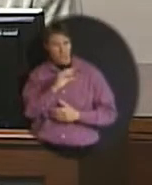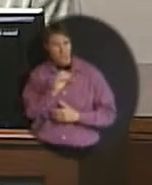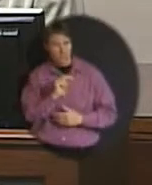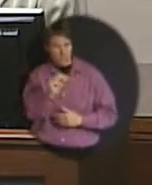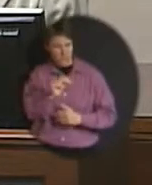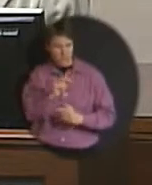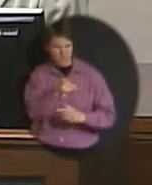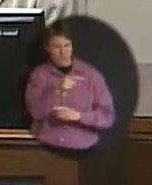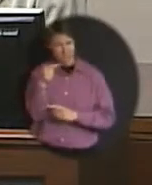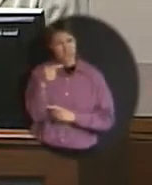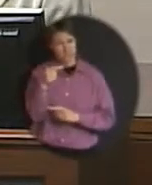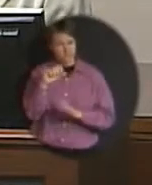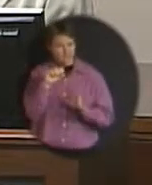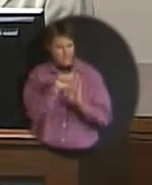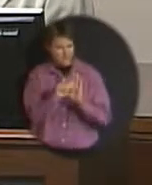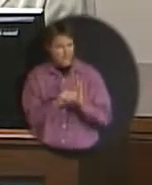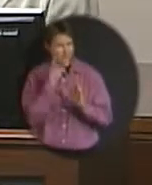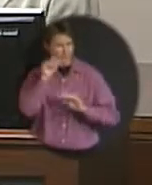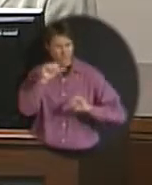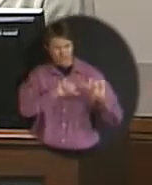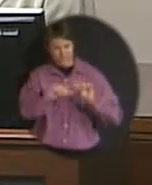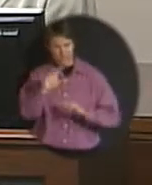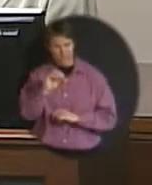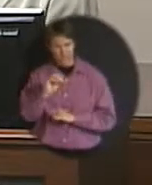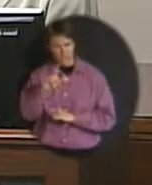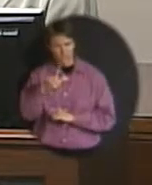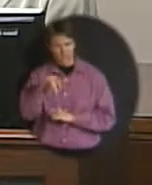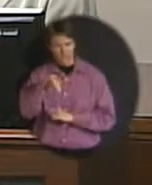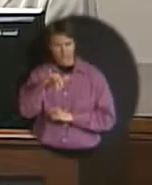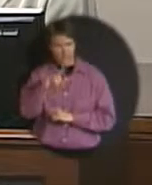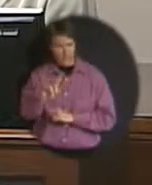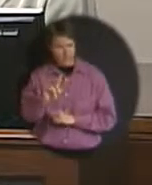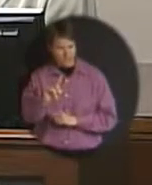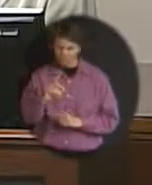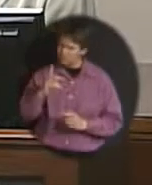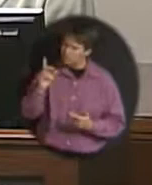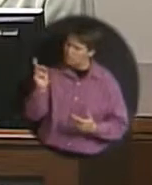first place in state at Science Olympiad. Where was that held?